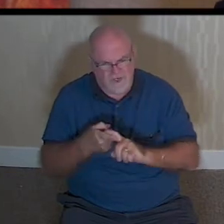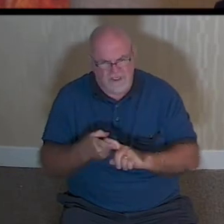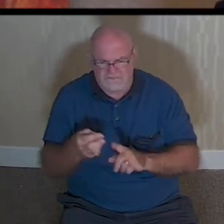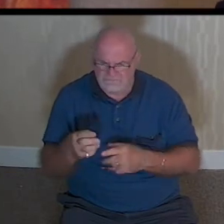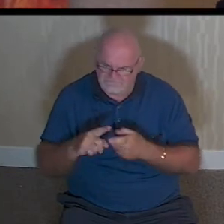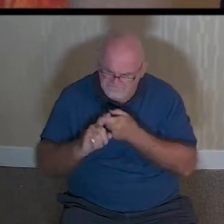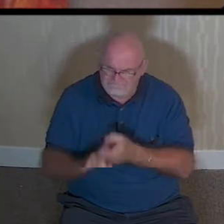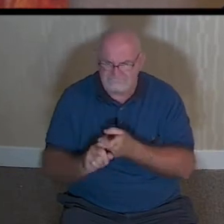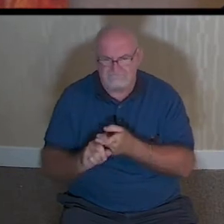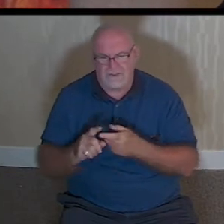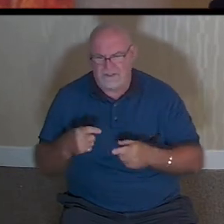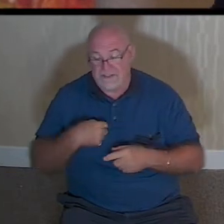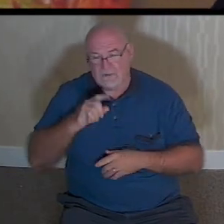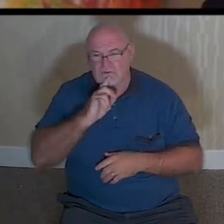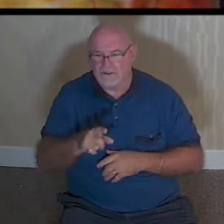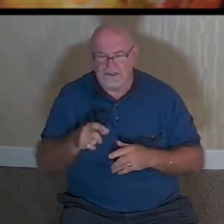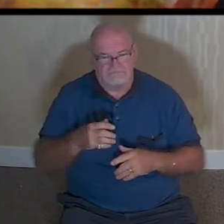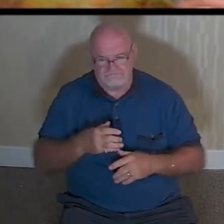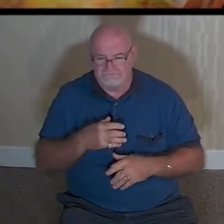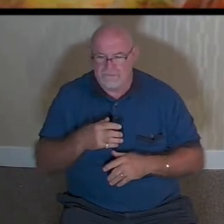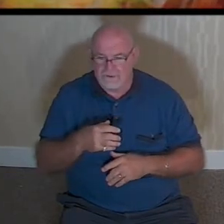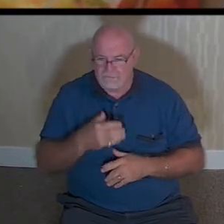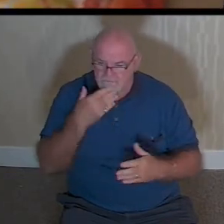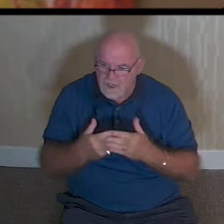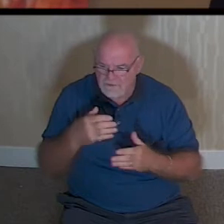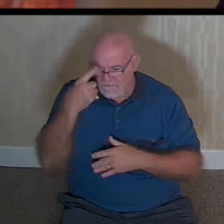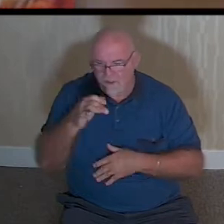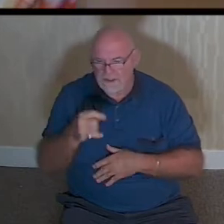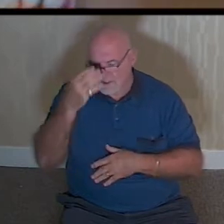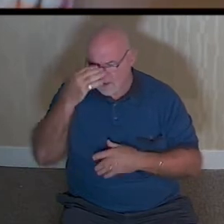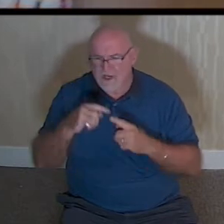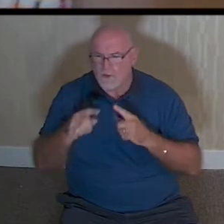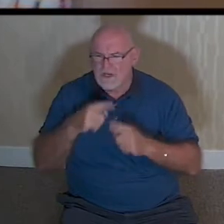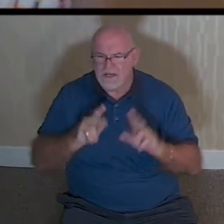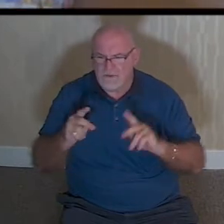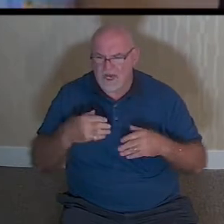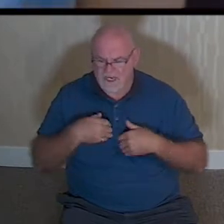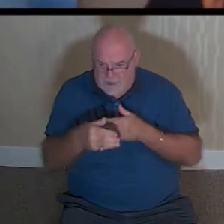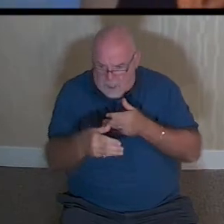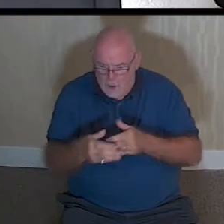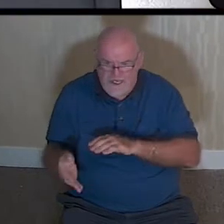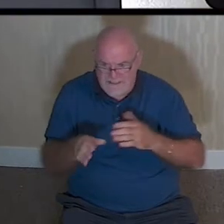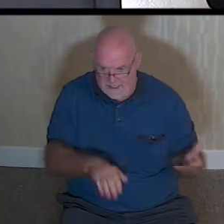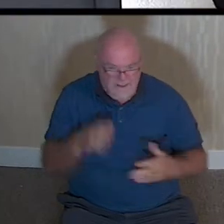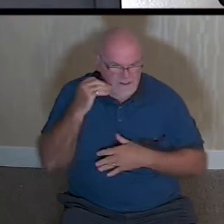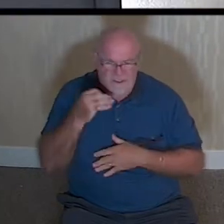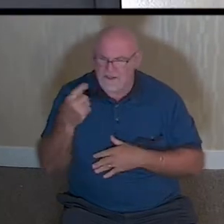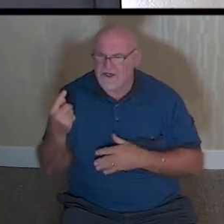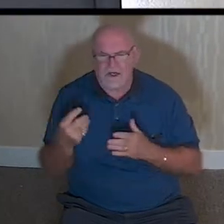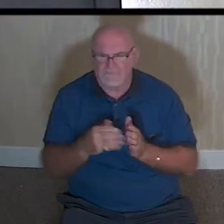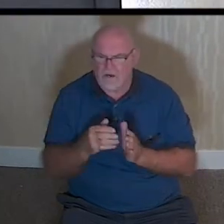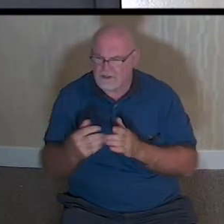it. You know, I've heard that when people have near-death experiences, that they're often met with people that